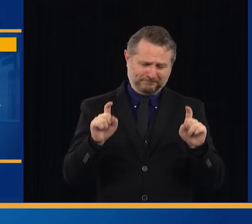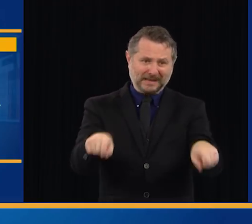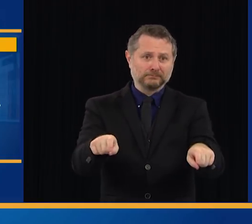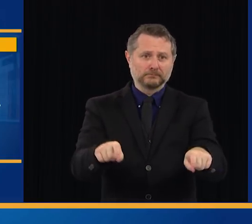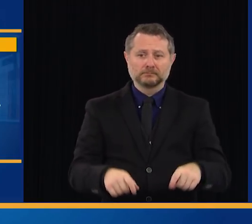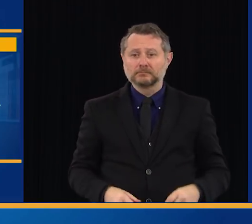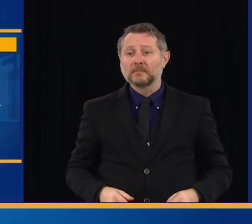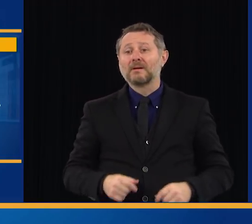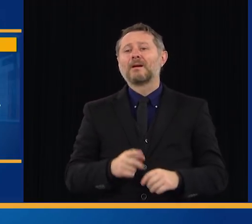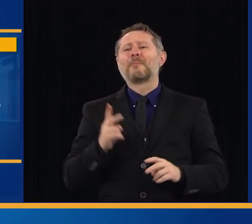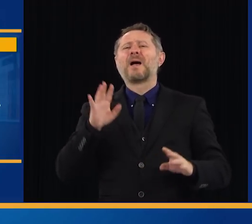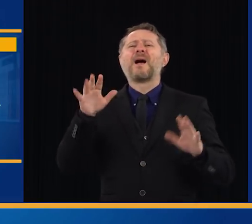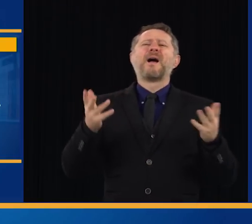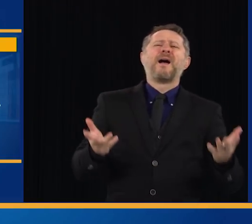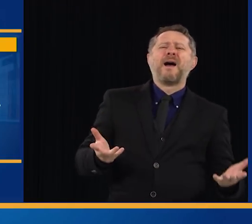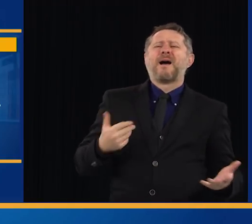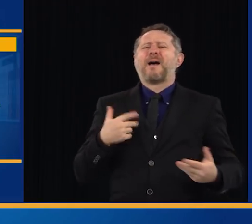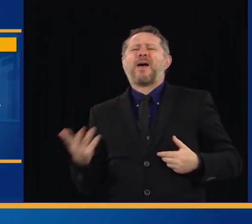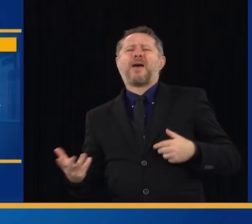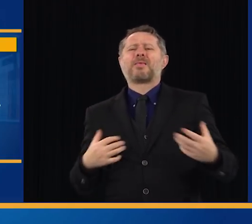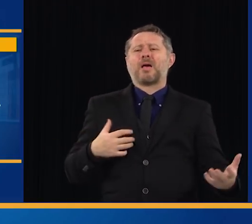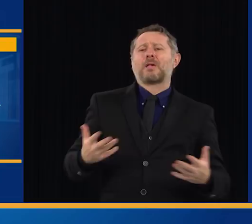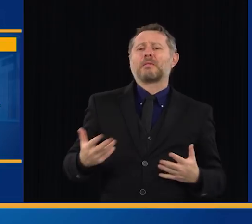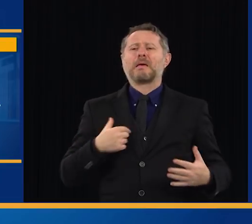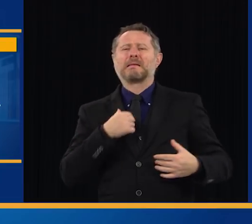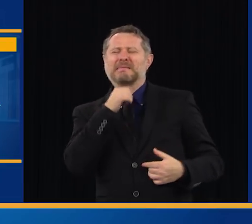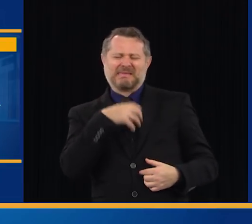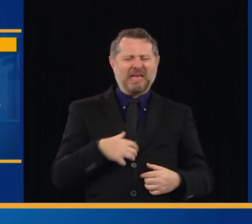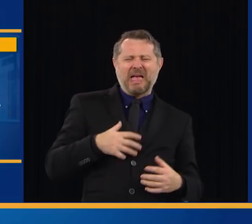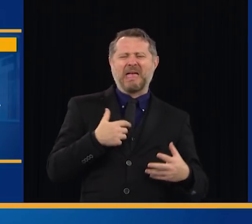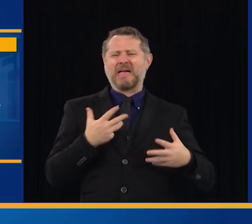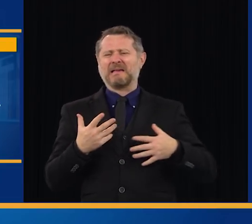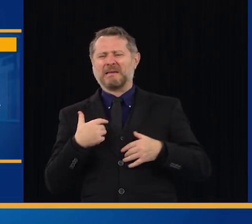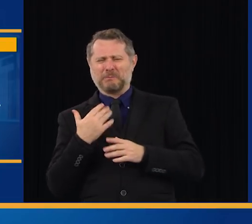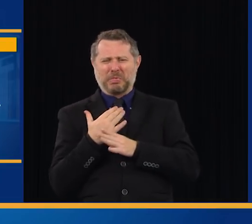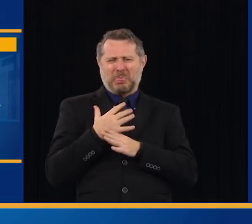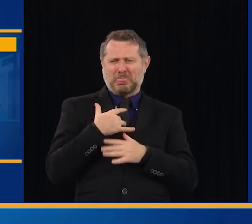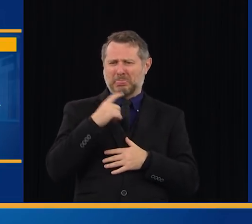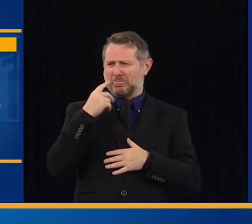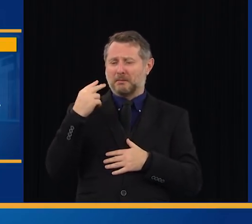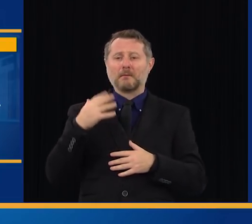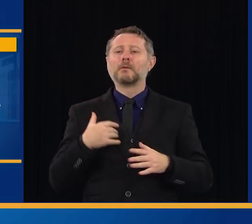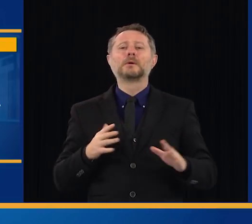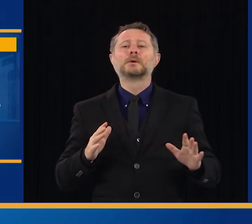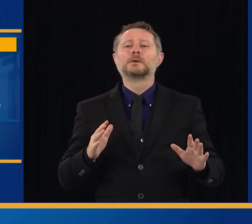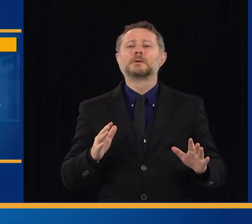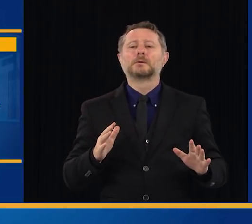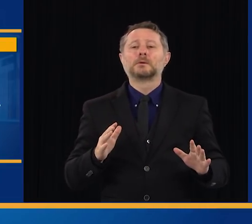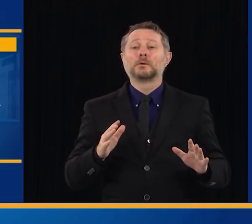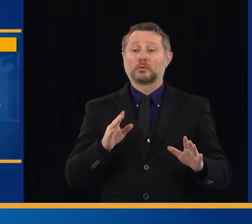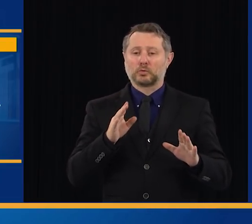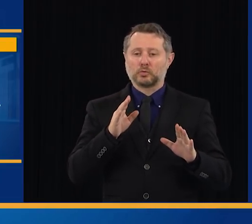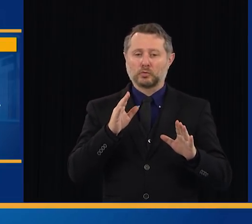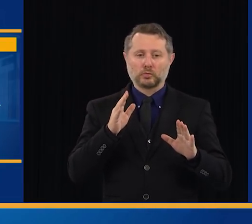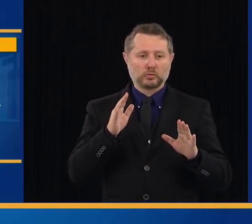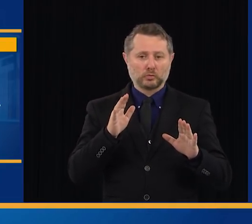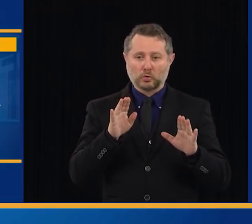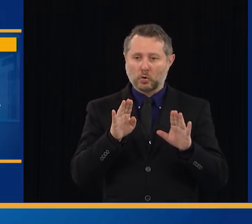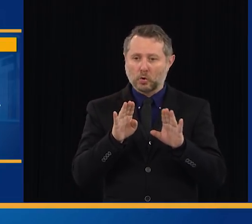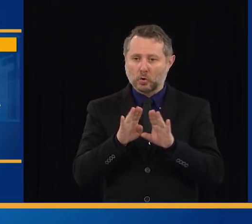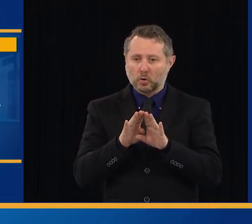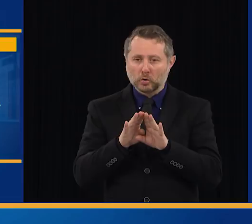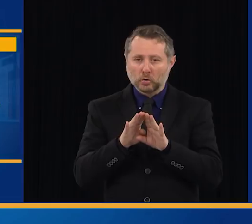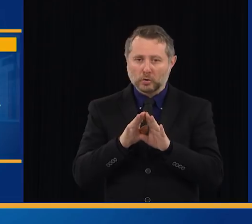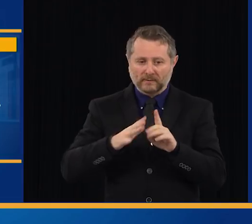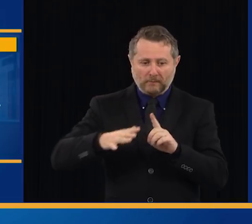inconvenient? Yes, but you're in a closed environment by definition. You're not socially distancing by